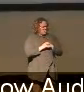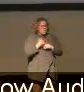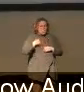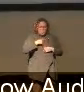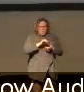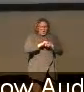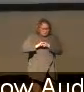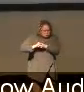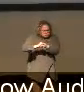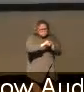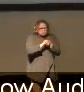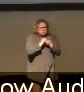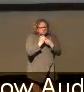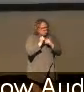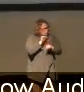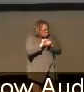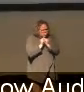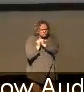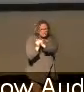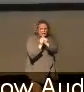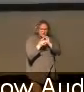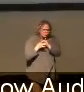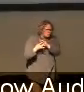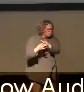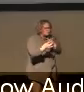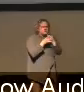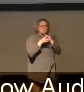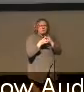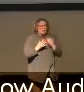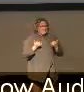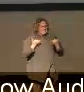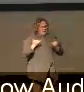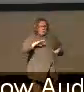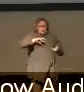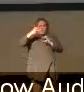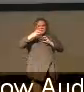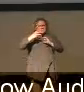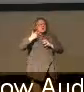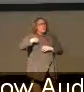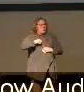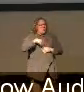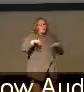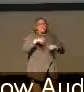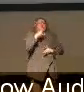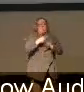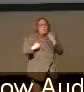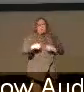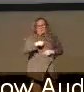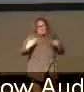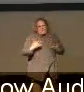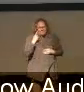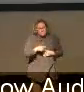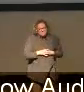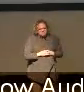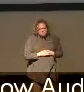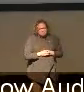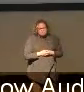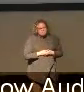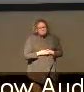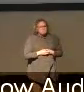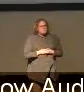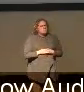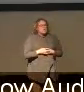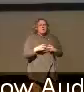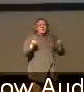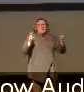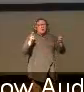In these times of crisis, we are exactly where we are meant to be. I love this one. We are all